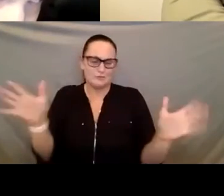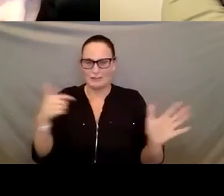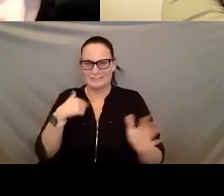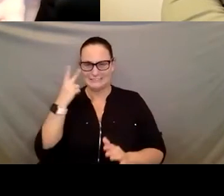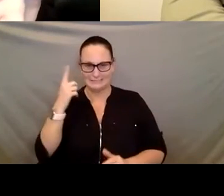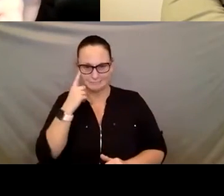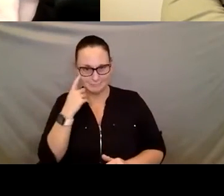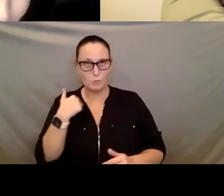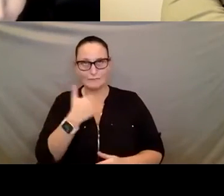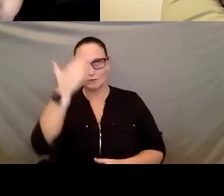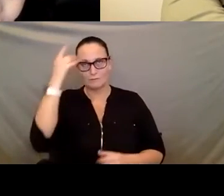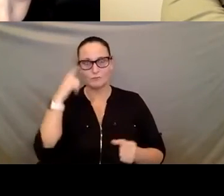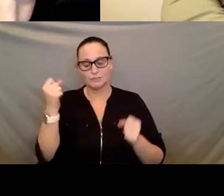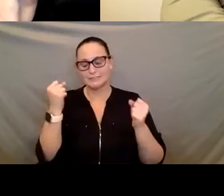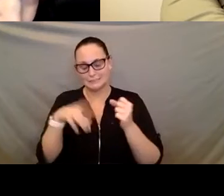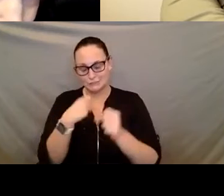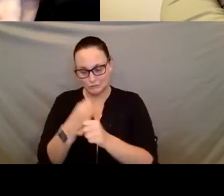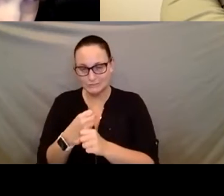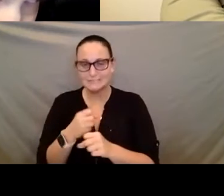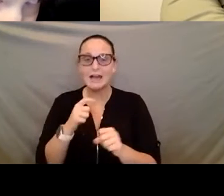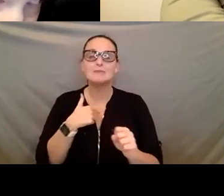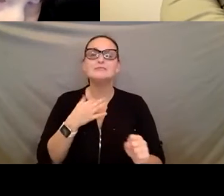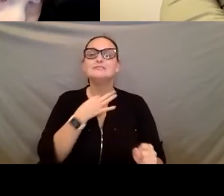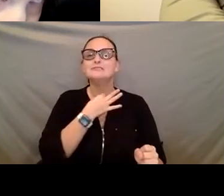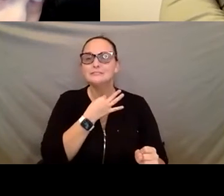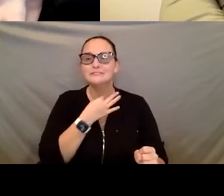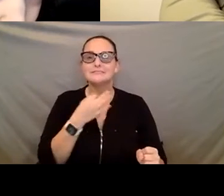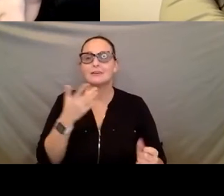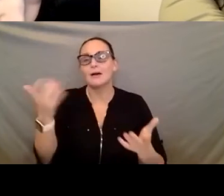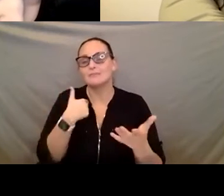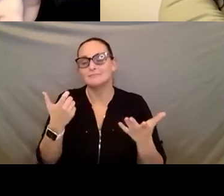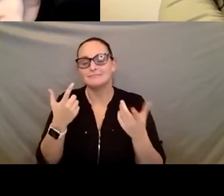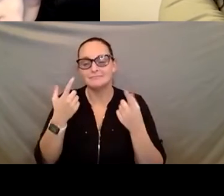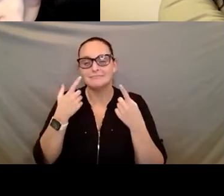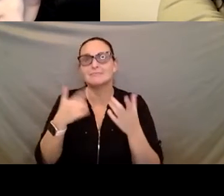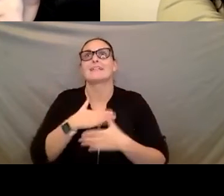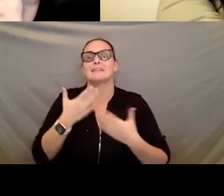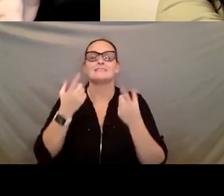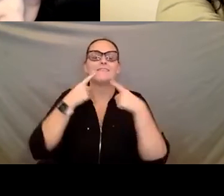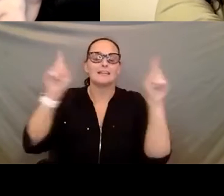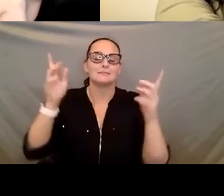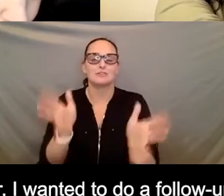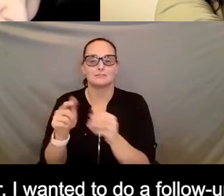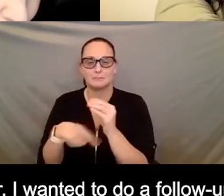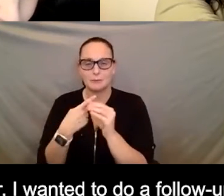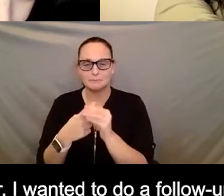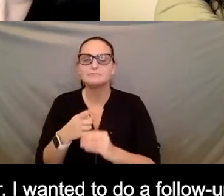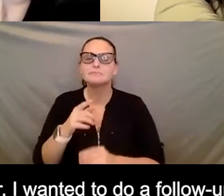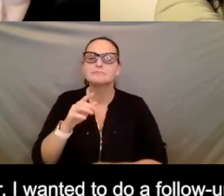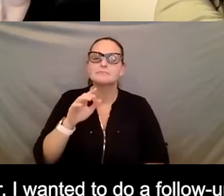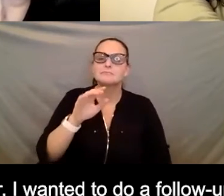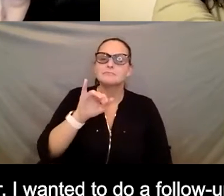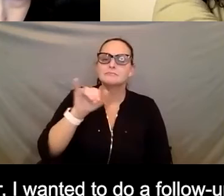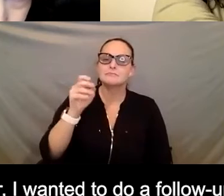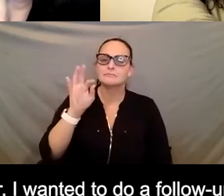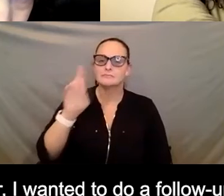it. We knew that. We've known it for years. I'm just glad that it's finally being talked about. Jennifer, I want to do a